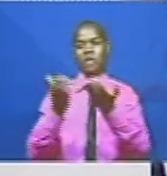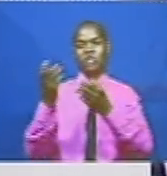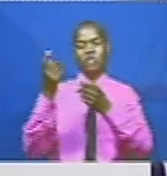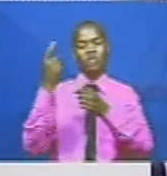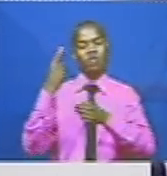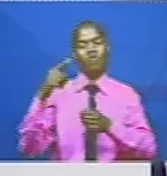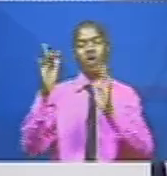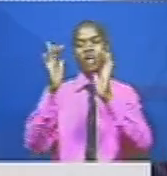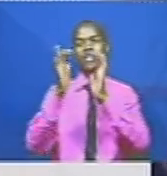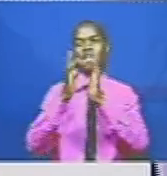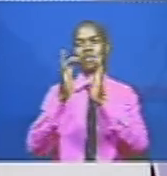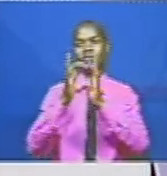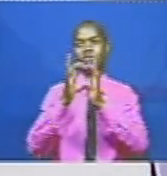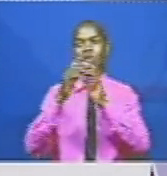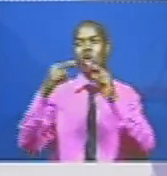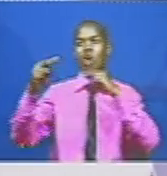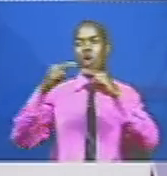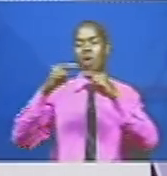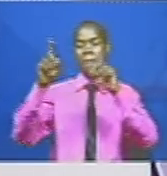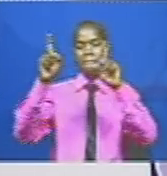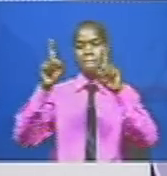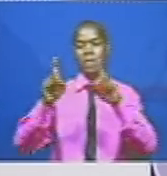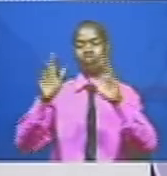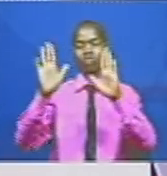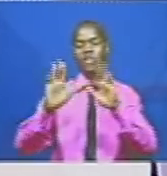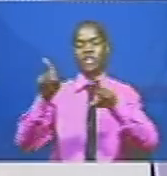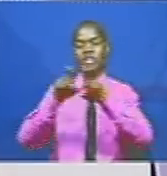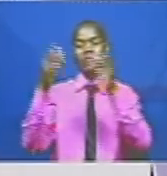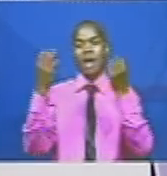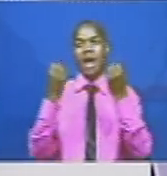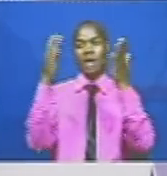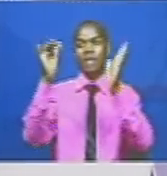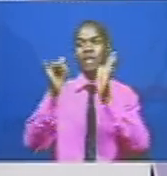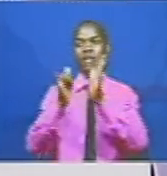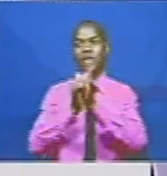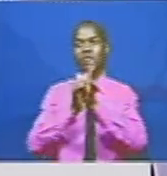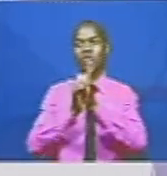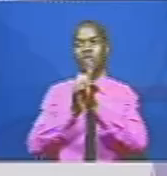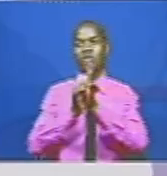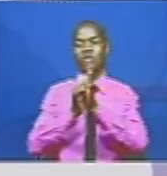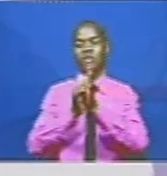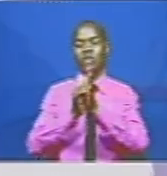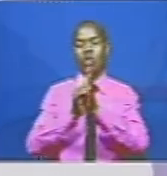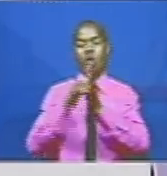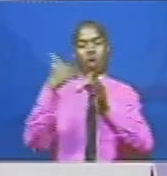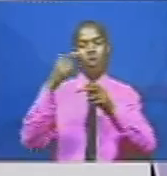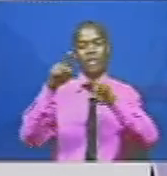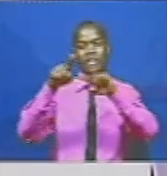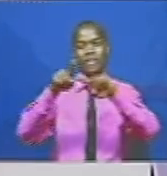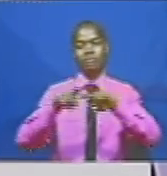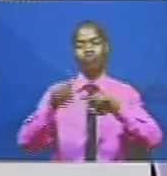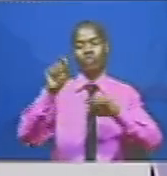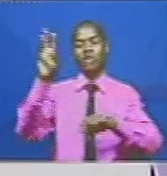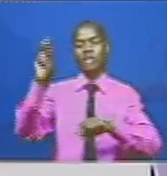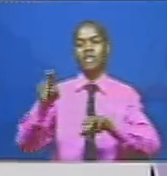online portals. So hotels need to consider and understand that we tour operators, we depend on them. And at the same time, they